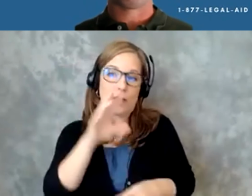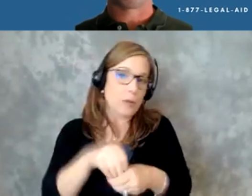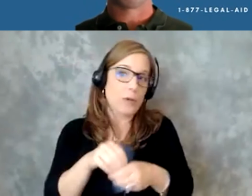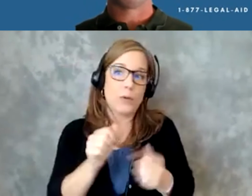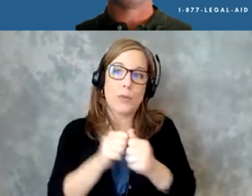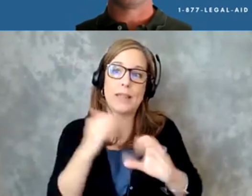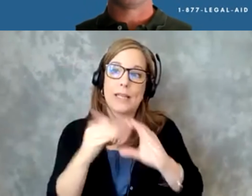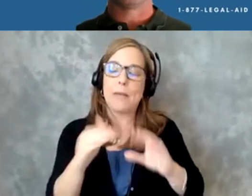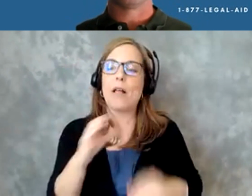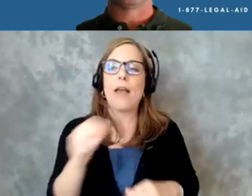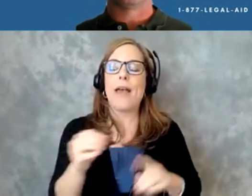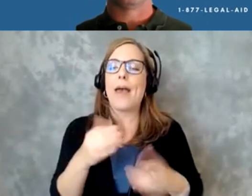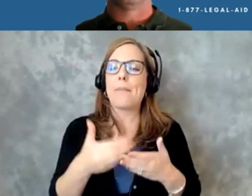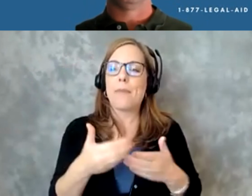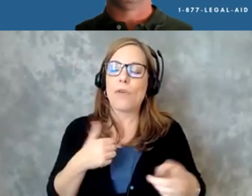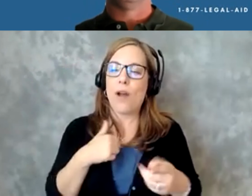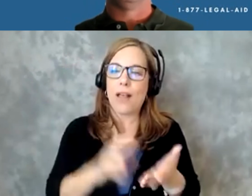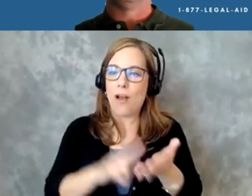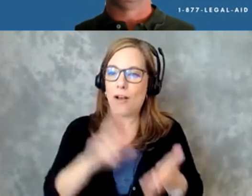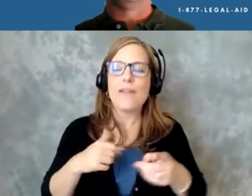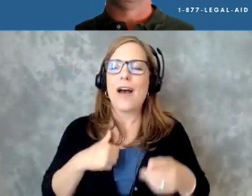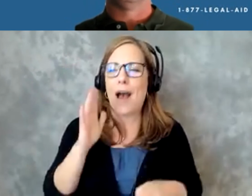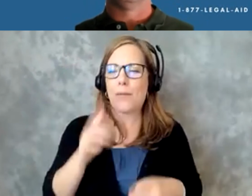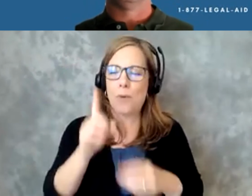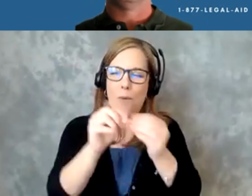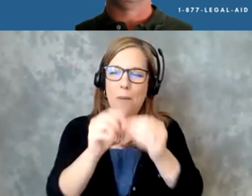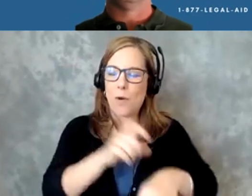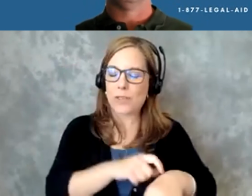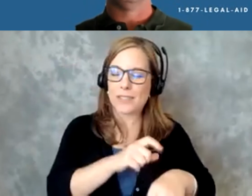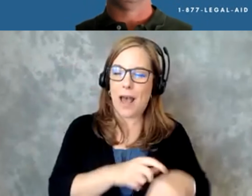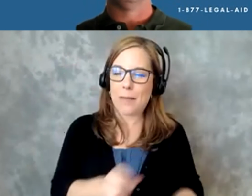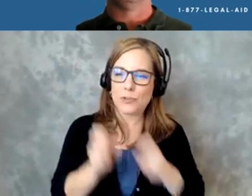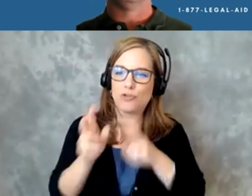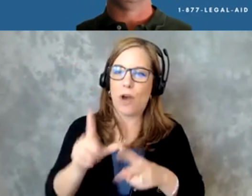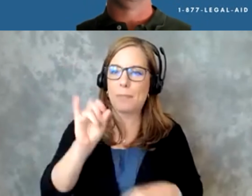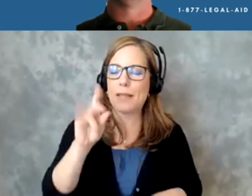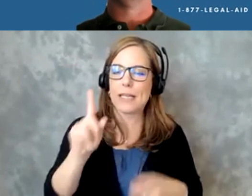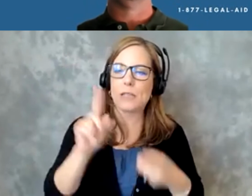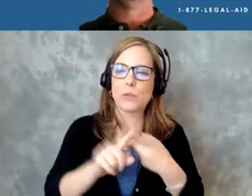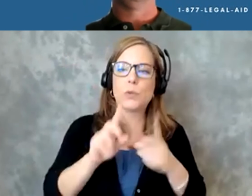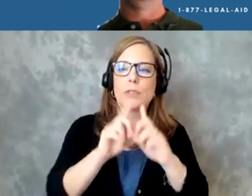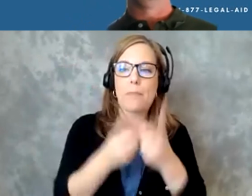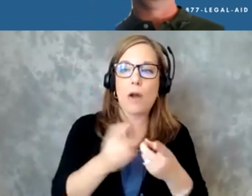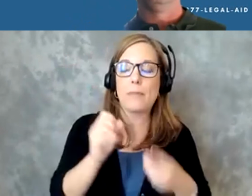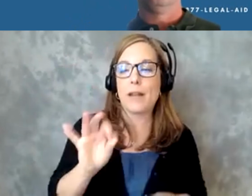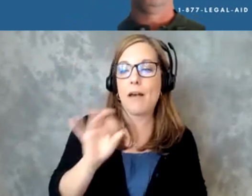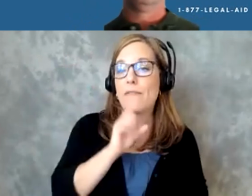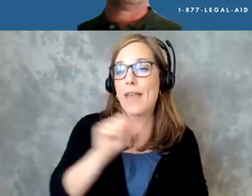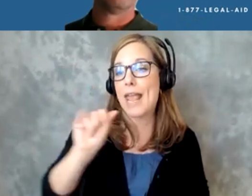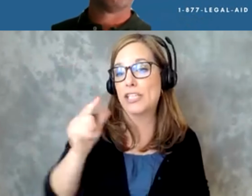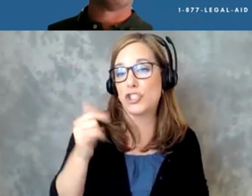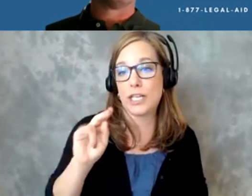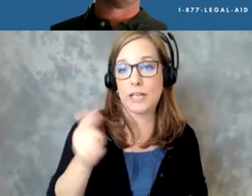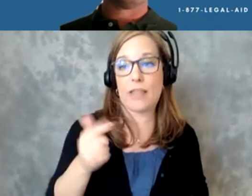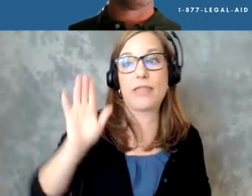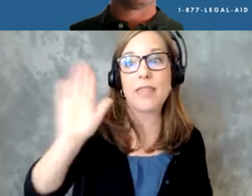before I log, I'm going to one more time drop that link to the Department of Aging's webinar on Wednesday for those who want to continue to